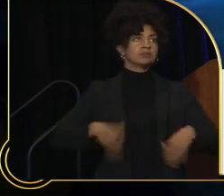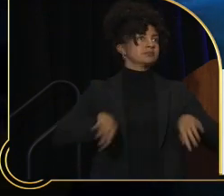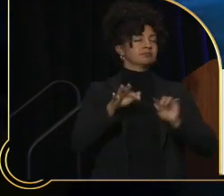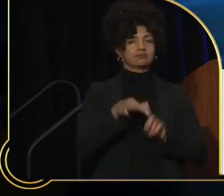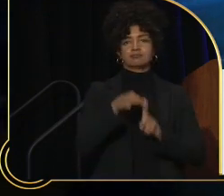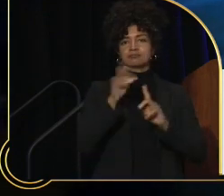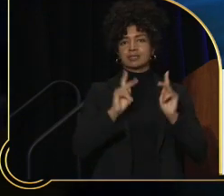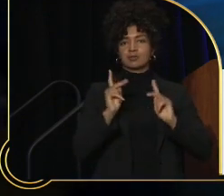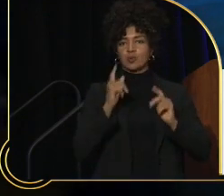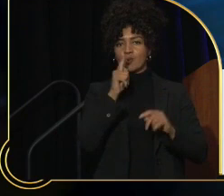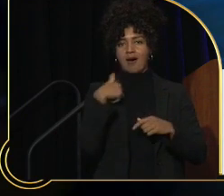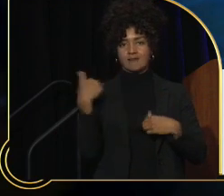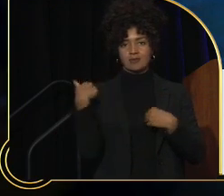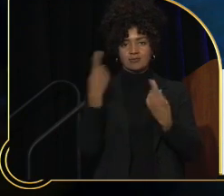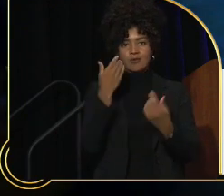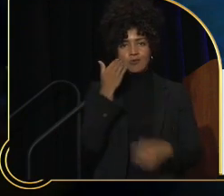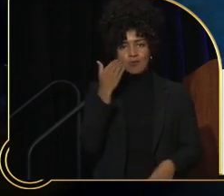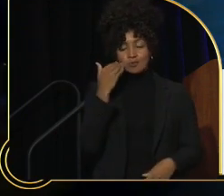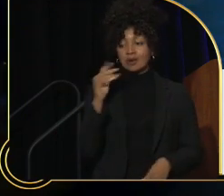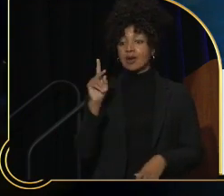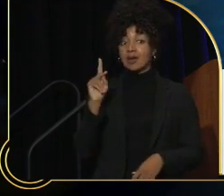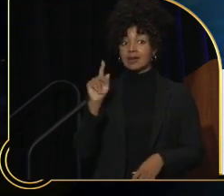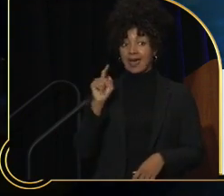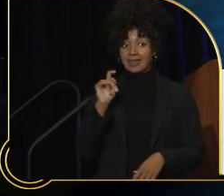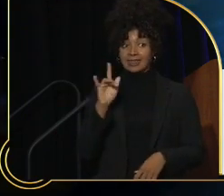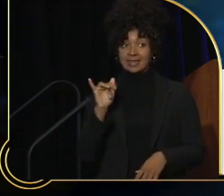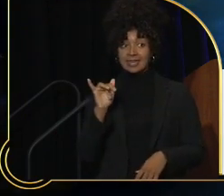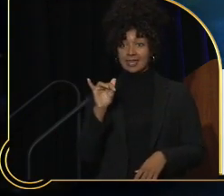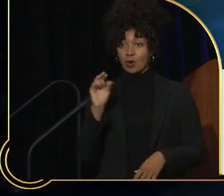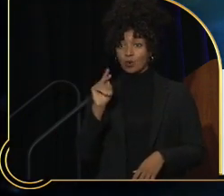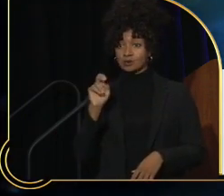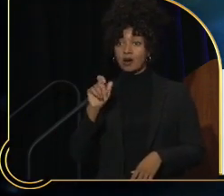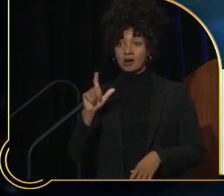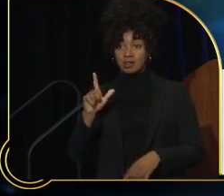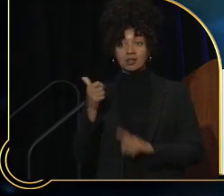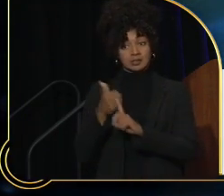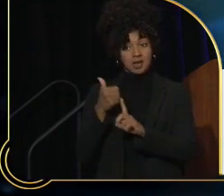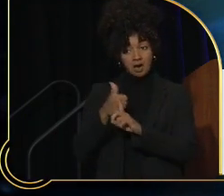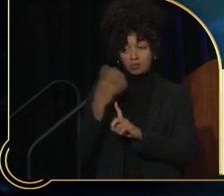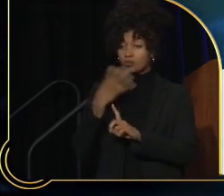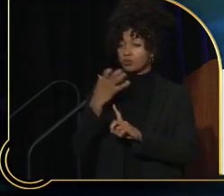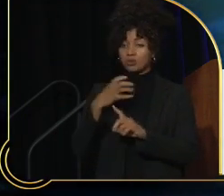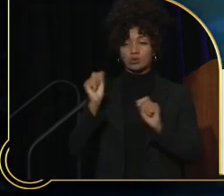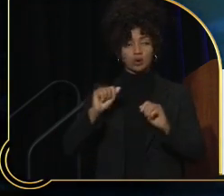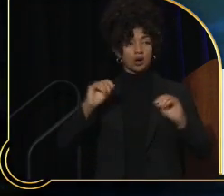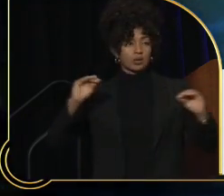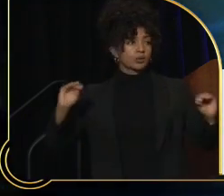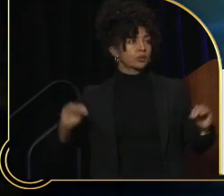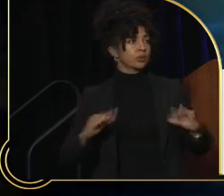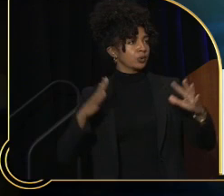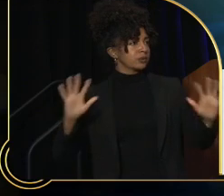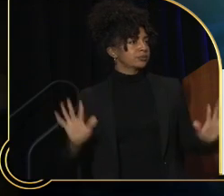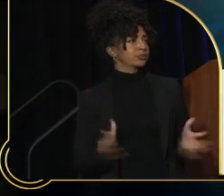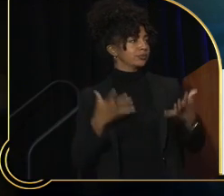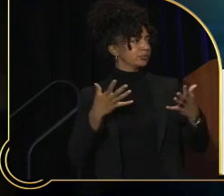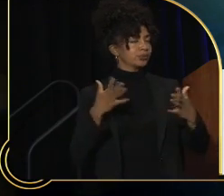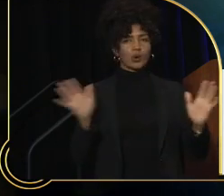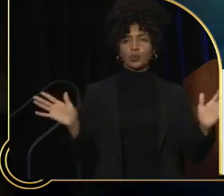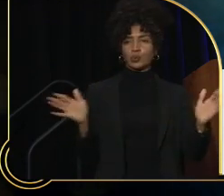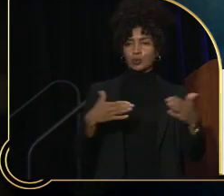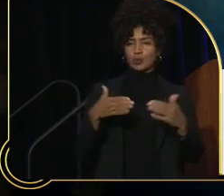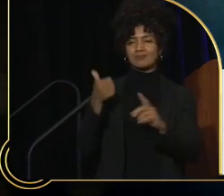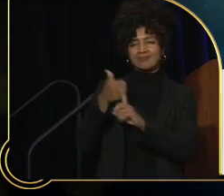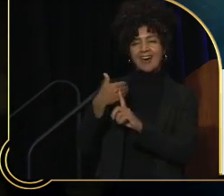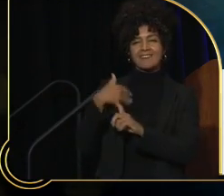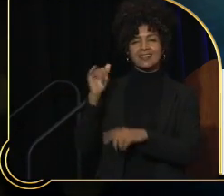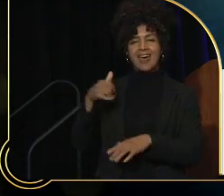Kathy O'Donnell could light up a room. She had that Southern charm, and she had a way about her, and you just were so